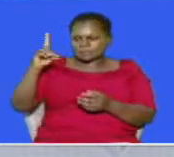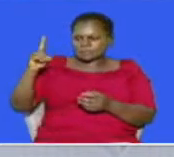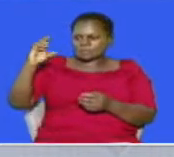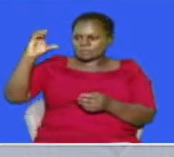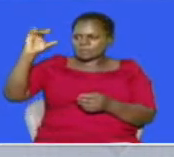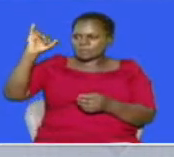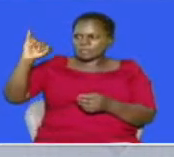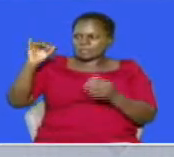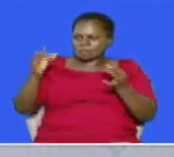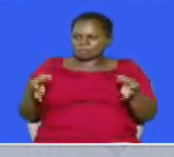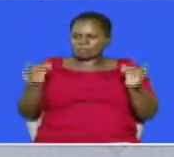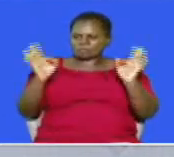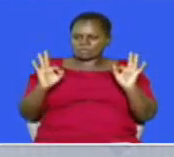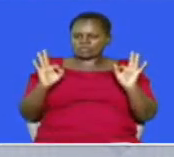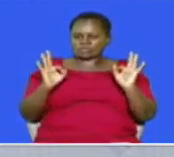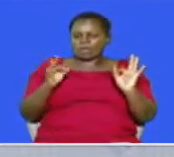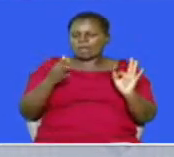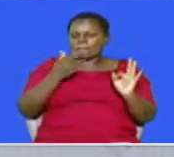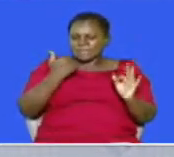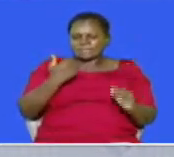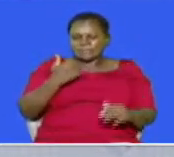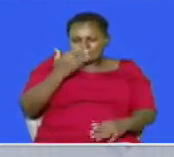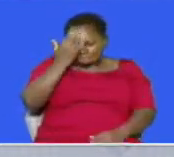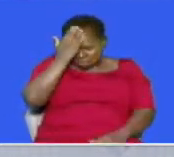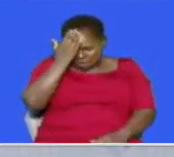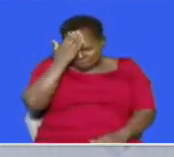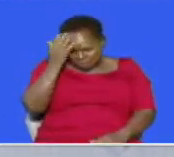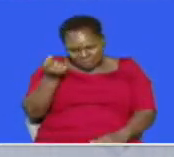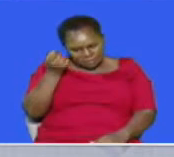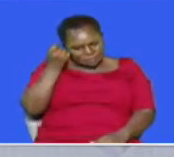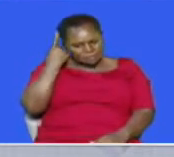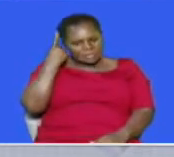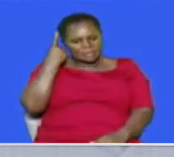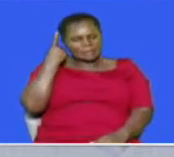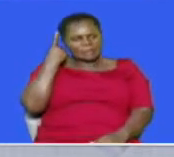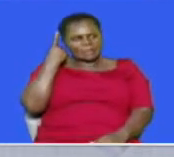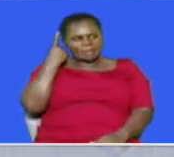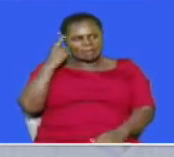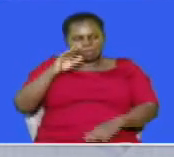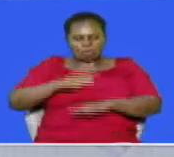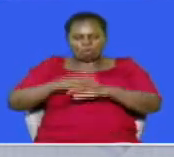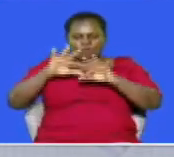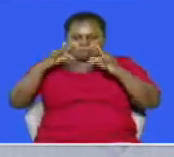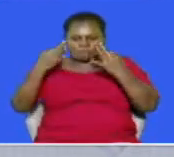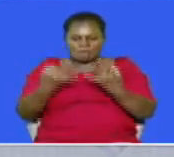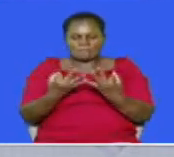officers exercise humanity in understanding and allow this family,